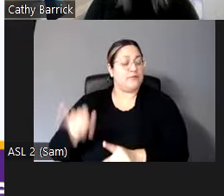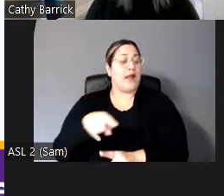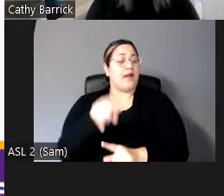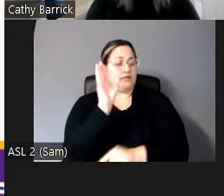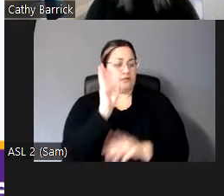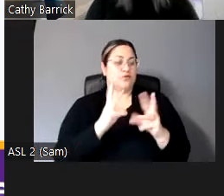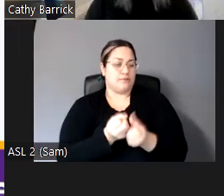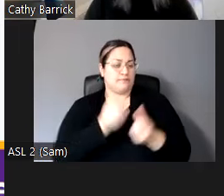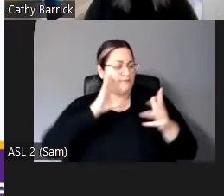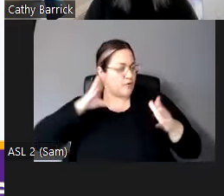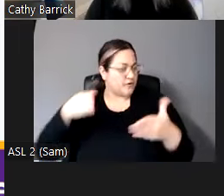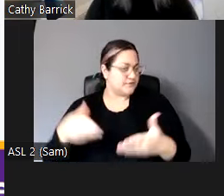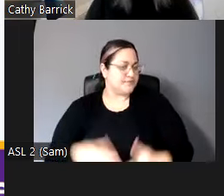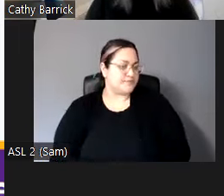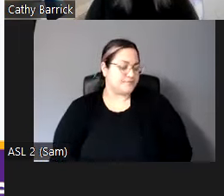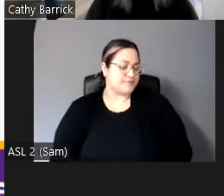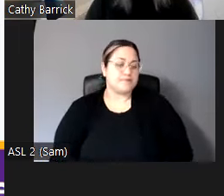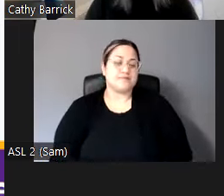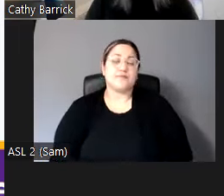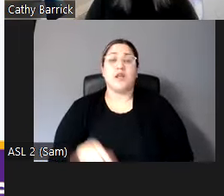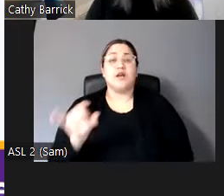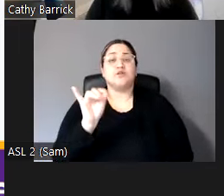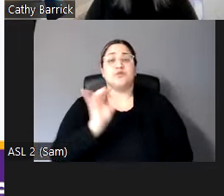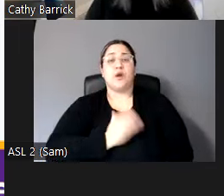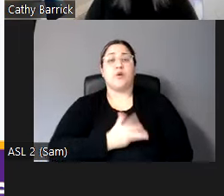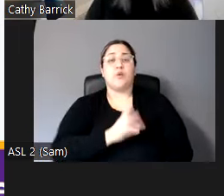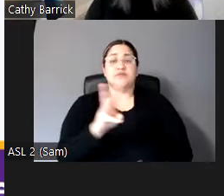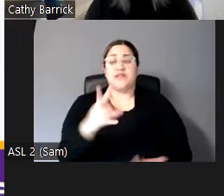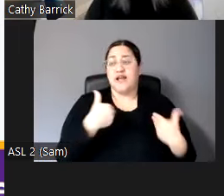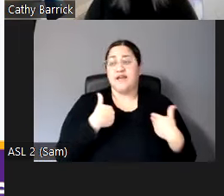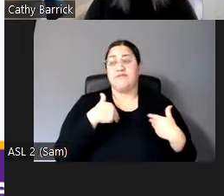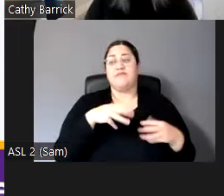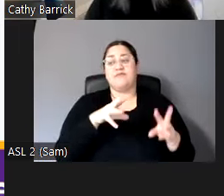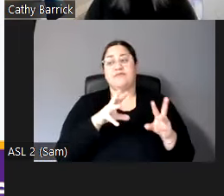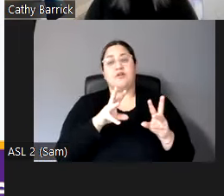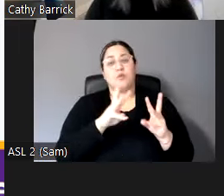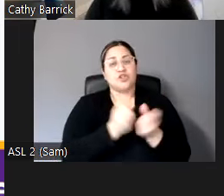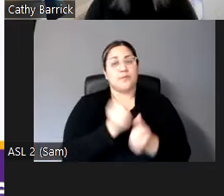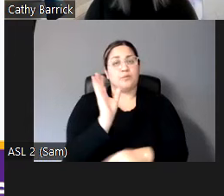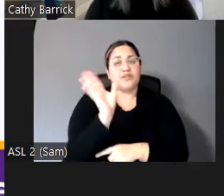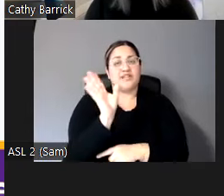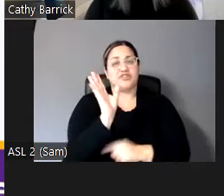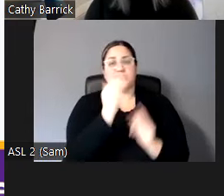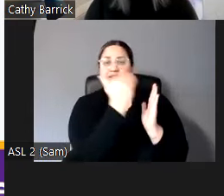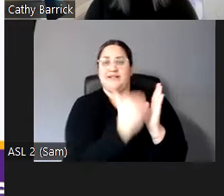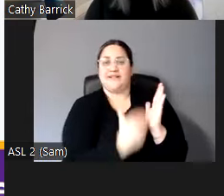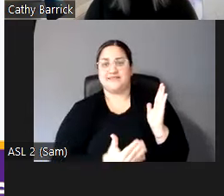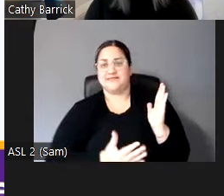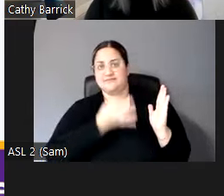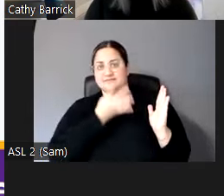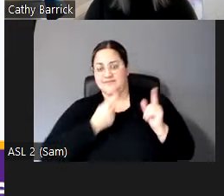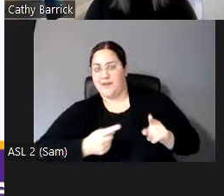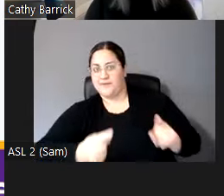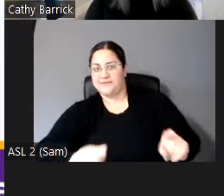our website under upcoming webinars. So this should be a very good session as well. Just talking about, what is the current state, similar